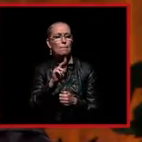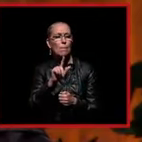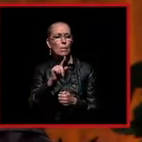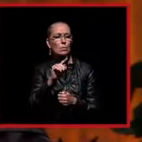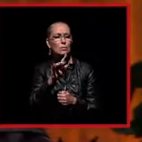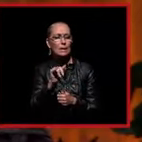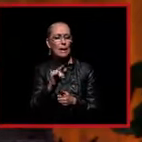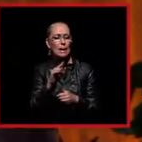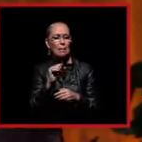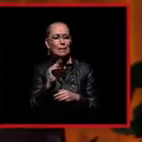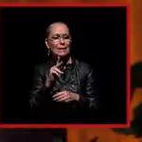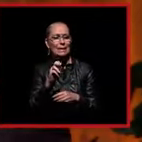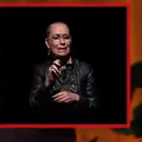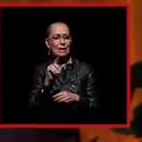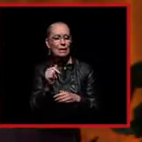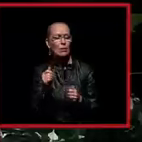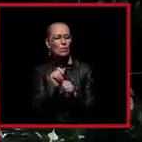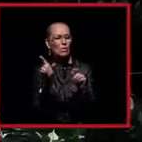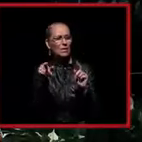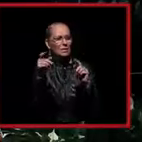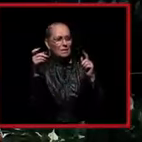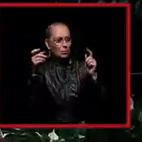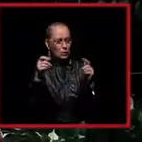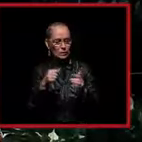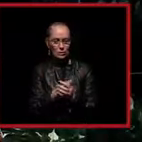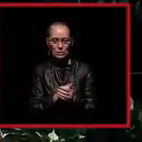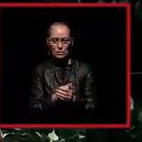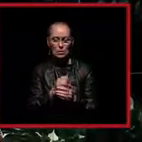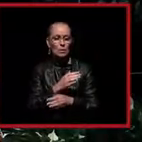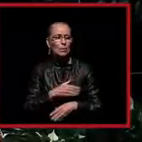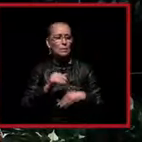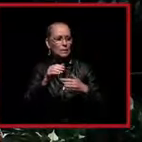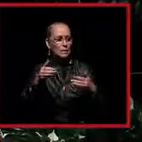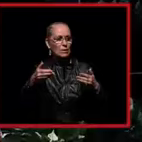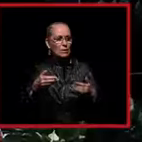convocation. Please welcome Rafael to the stage.